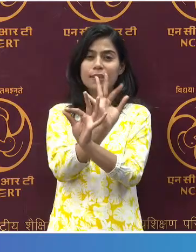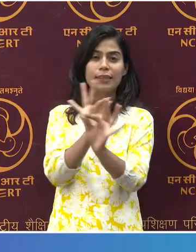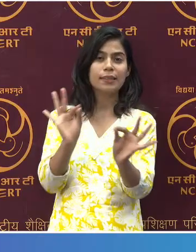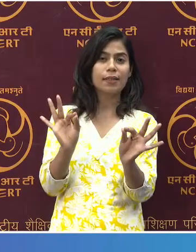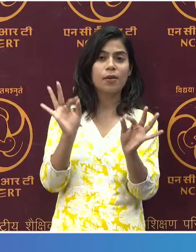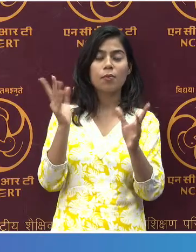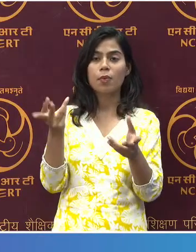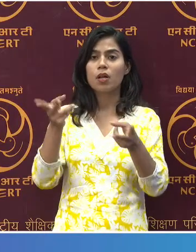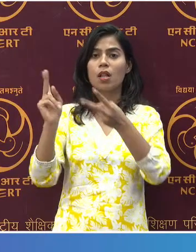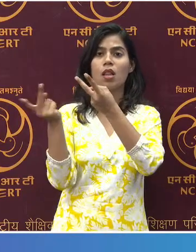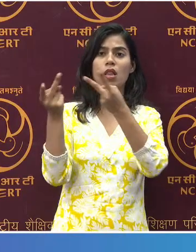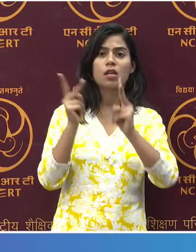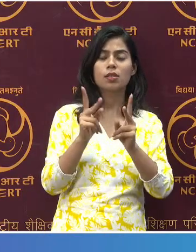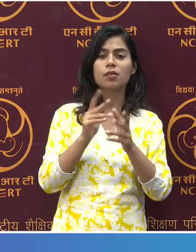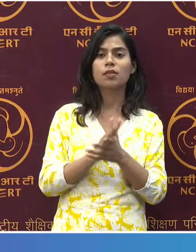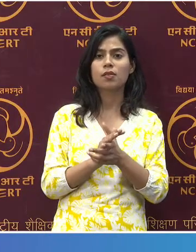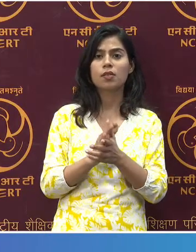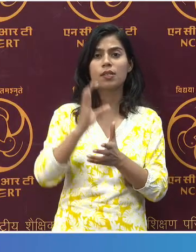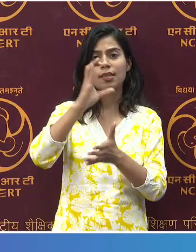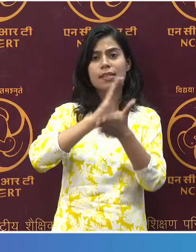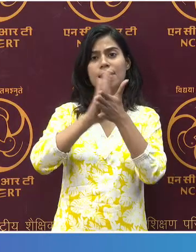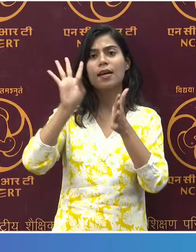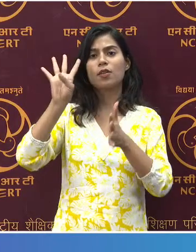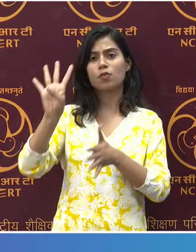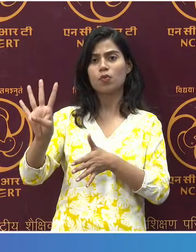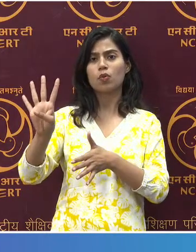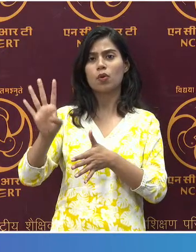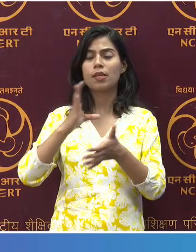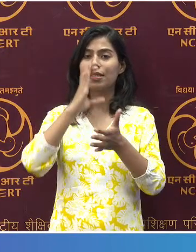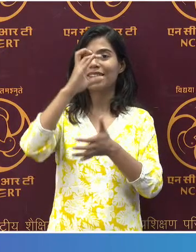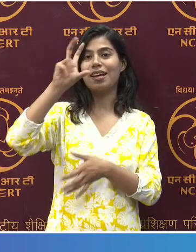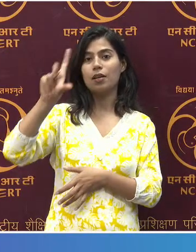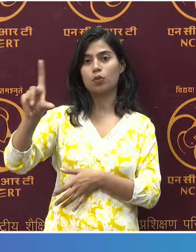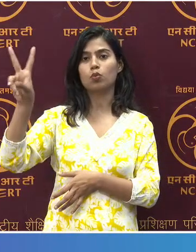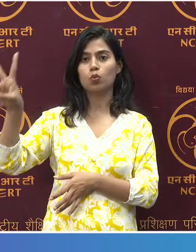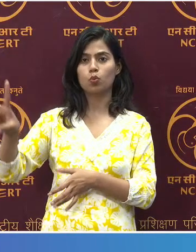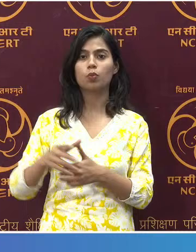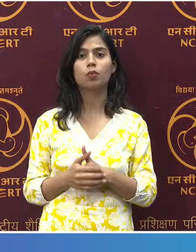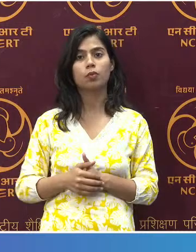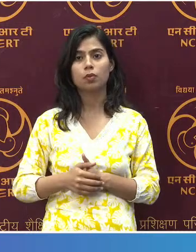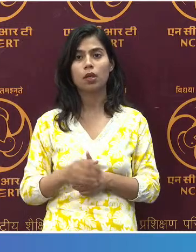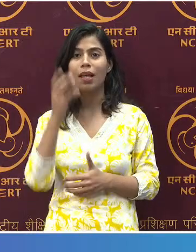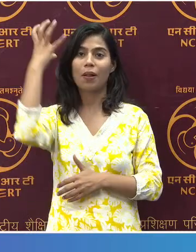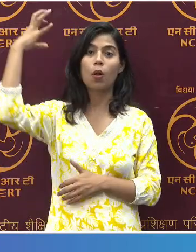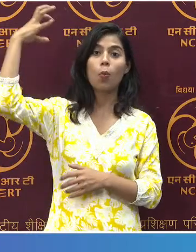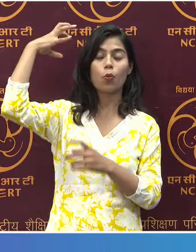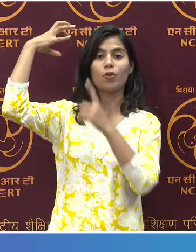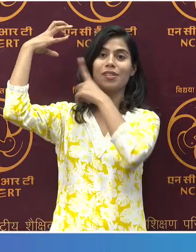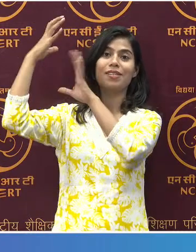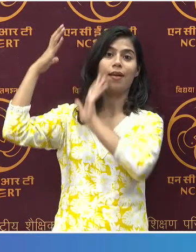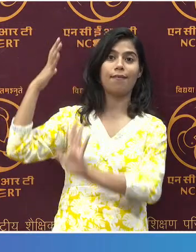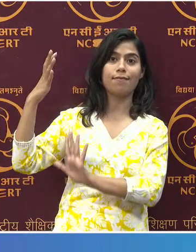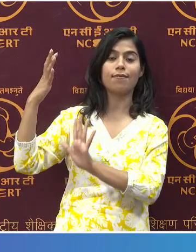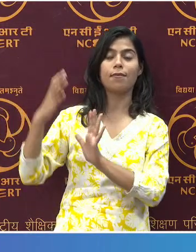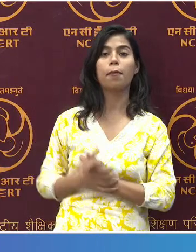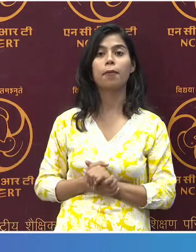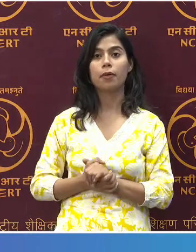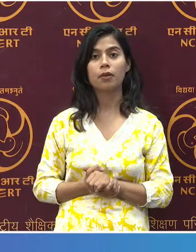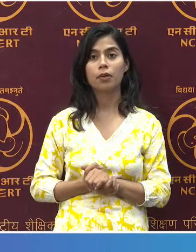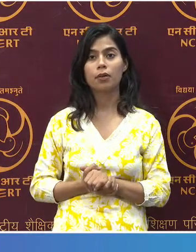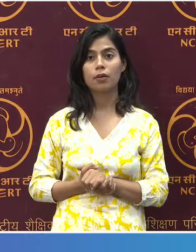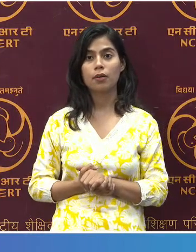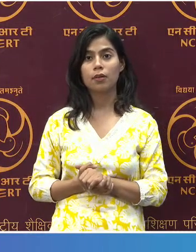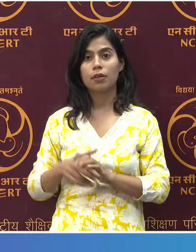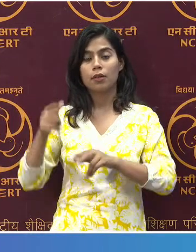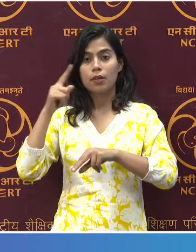of reaction can be shown here, that is CH4 plus Cl2 in the presence of sunlight. Substitution of one hydrogen atom will